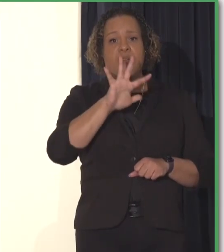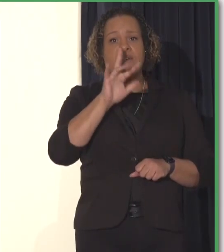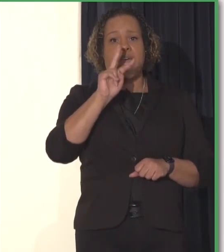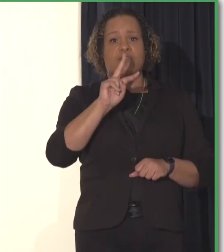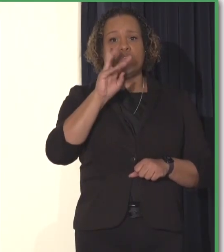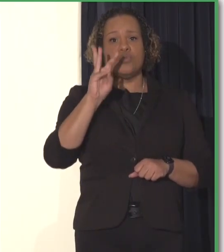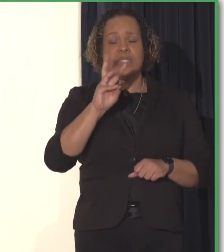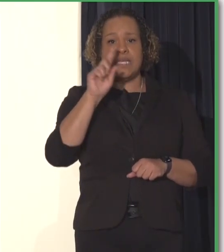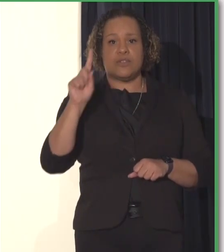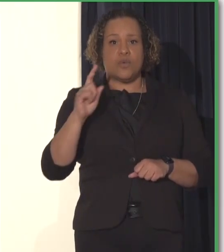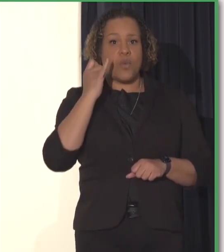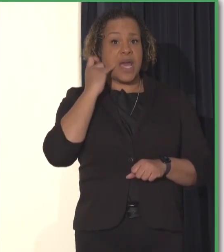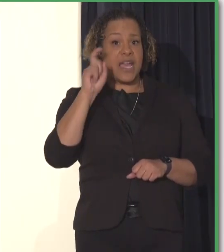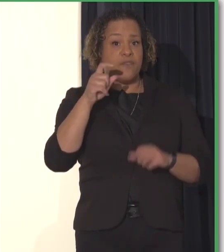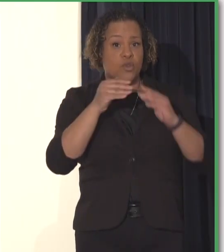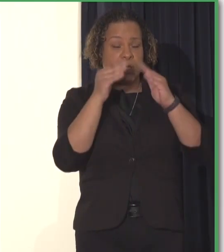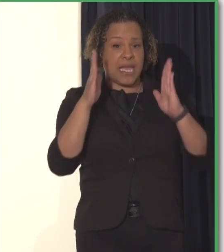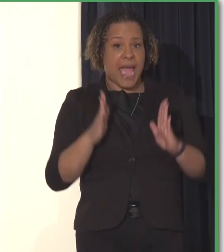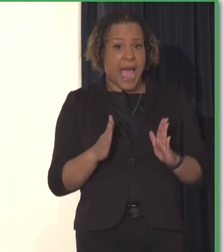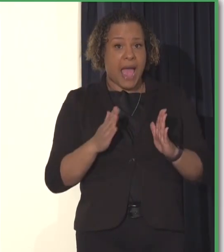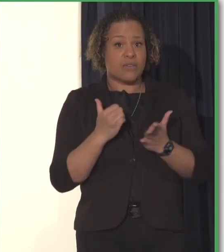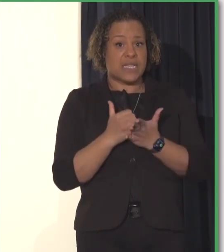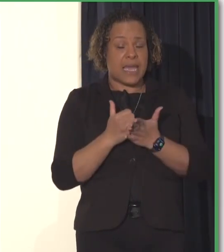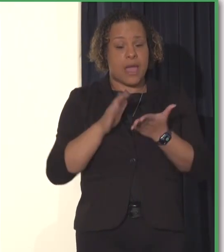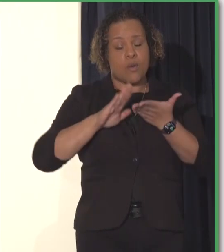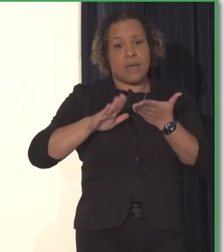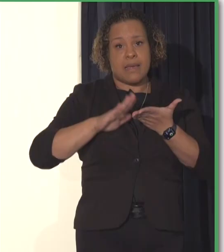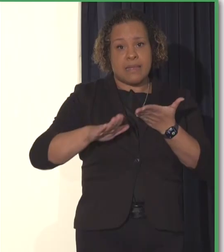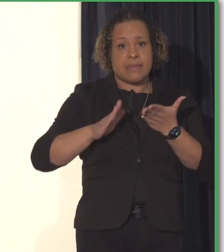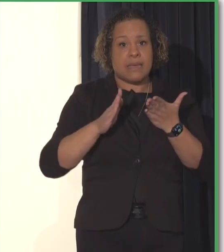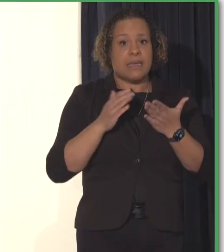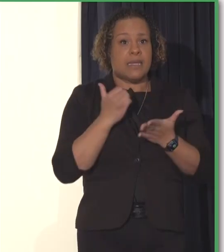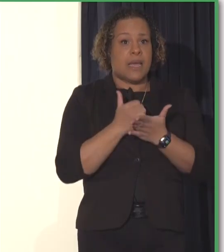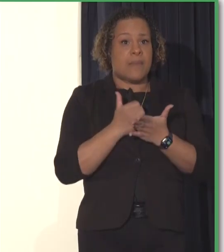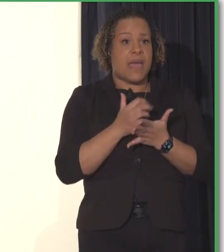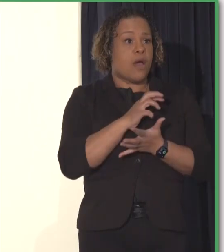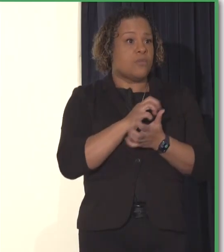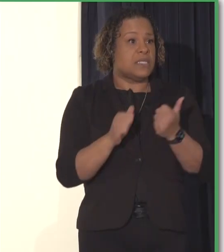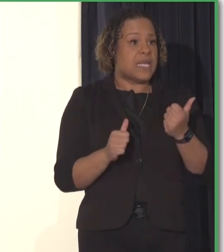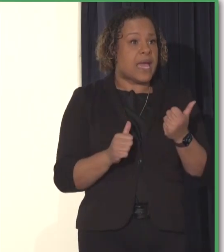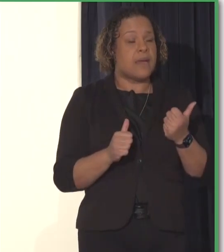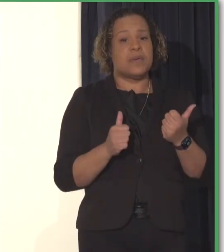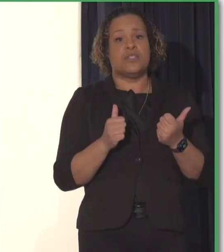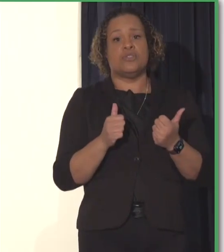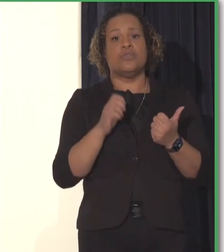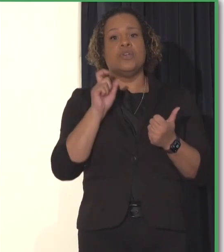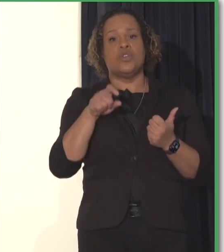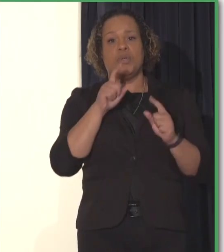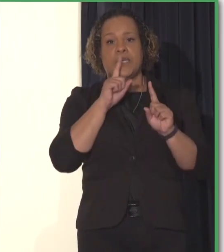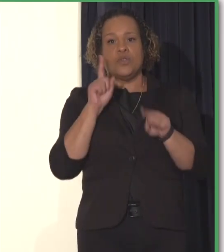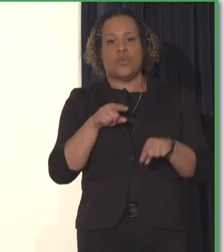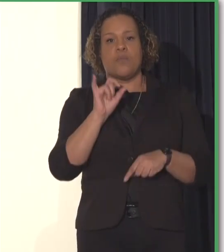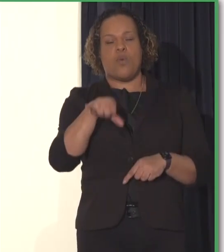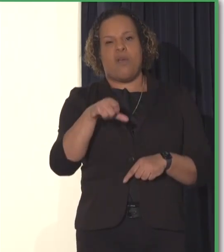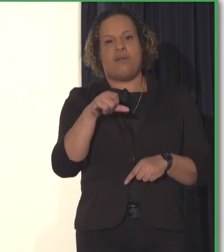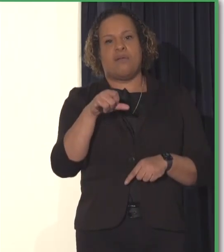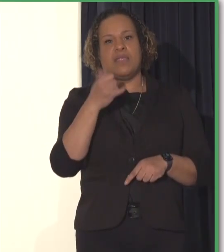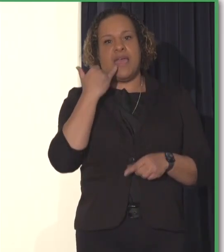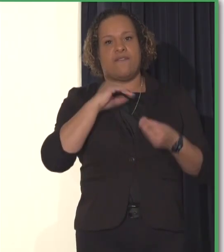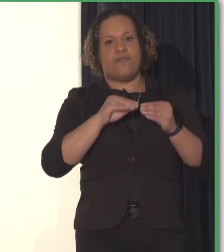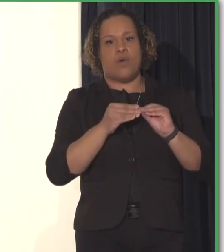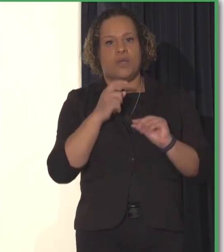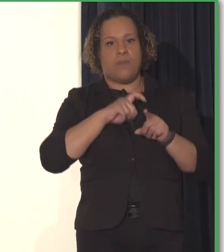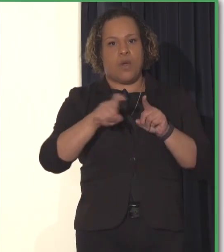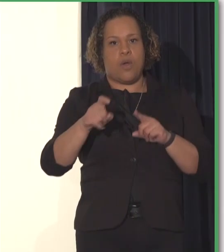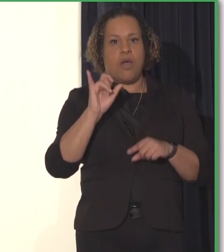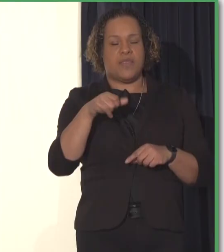313-774-5261. Anyone needing housing, cleanup, or appliance damages, things of that nature, they need to report, they can call that particular number. Can you repeat that